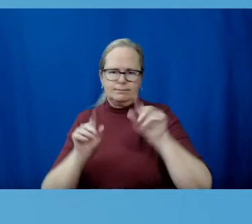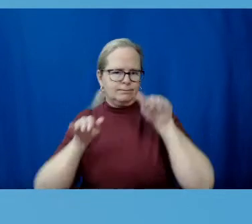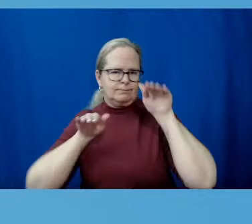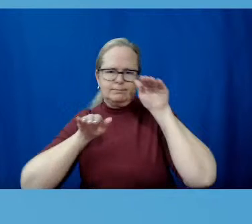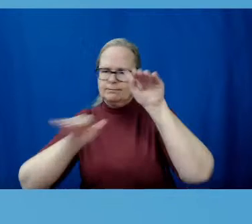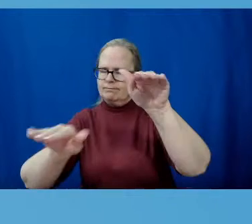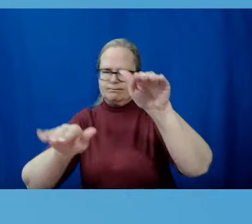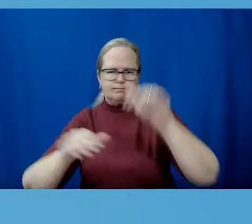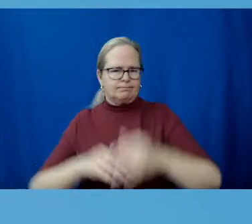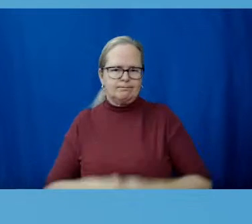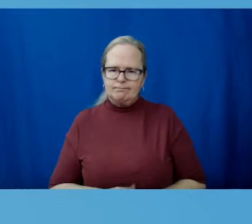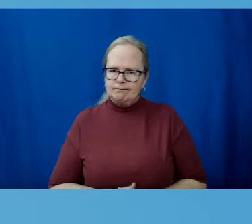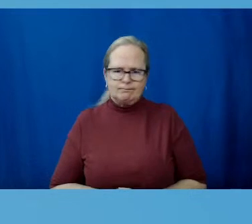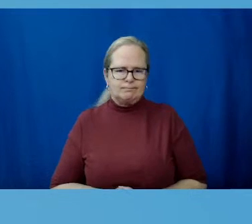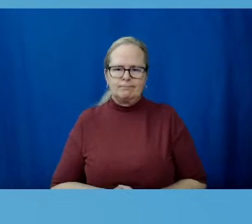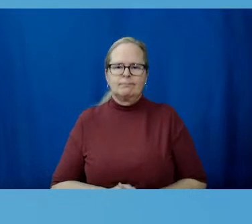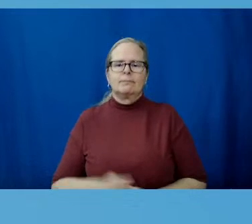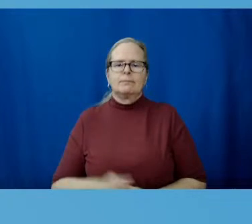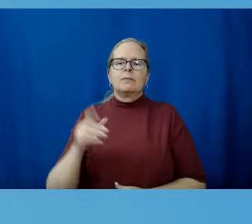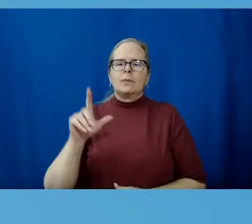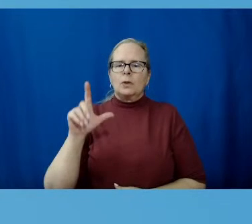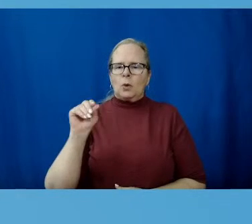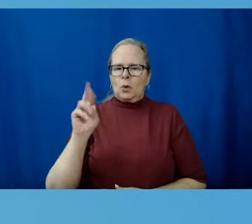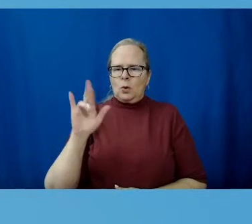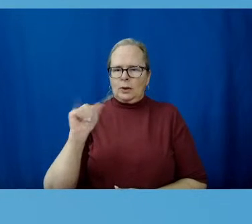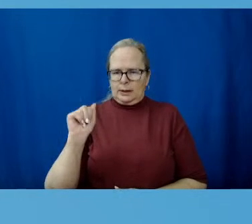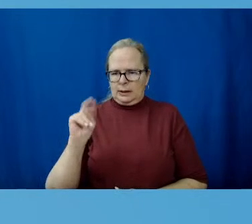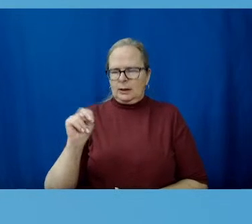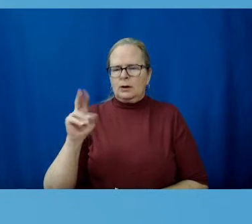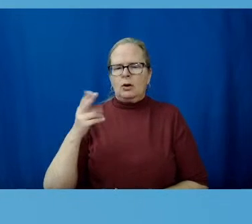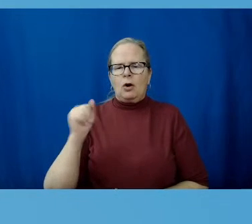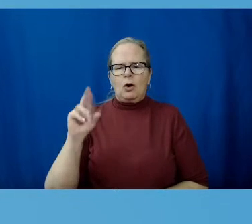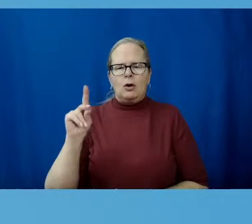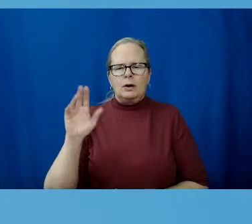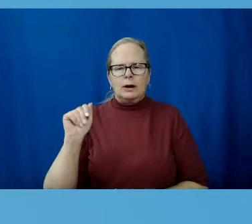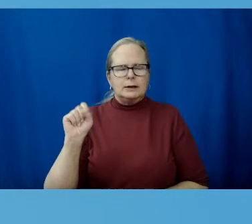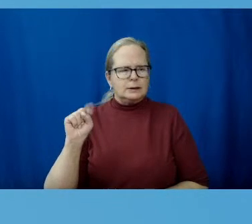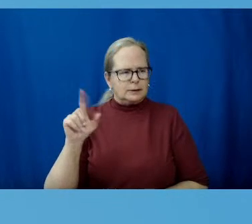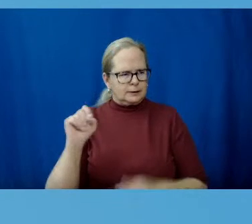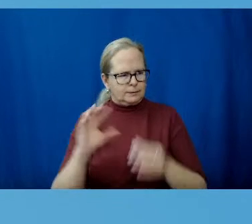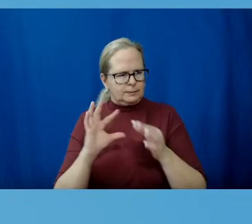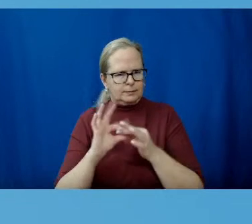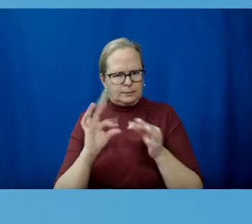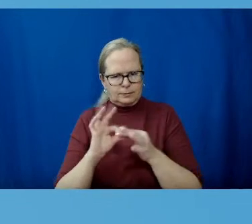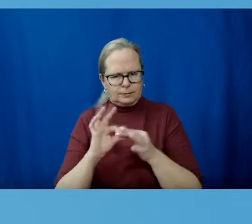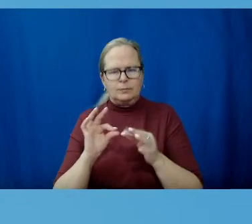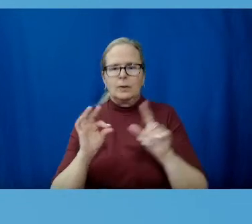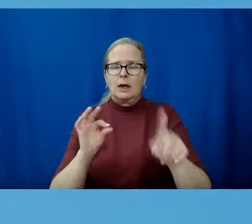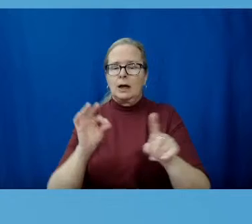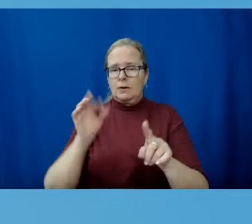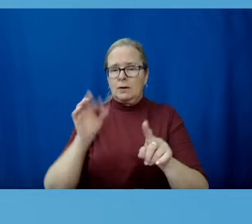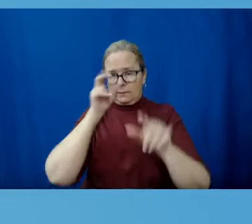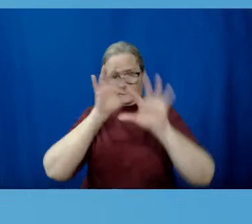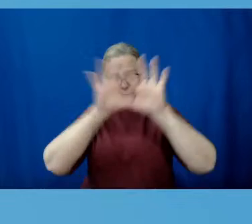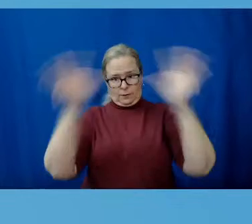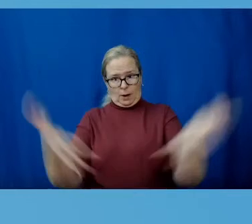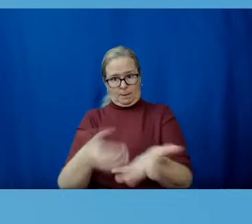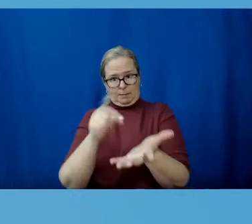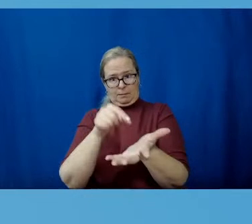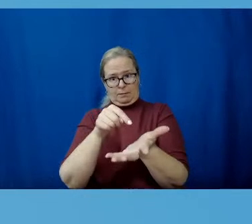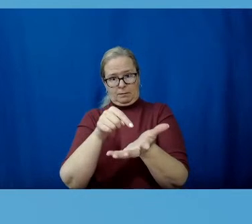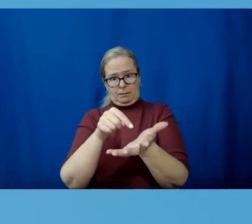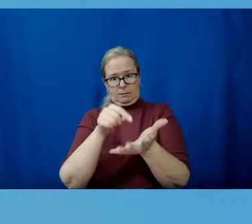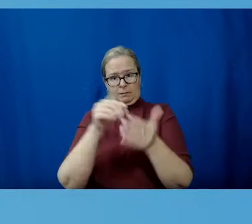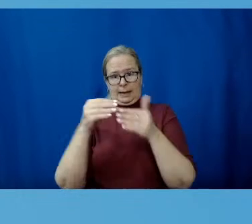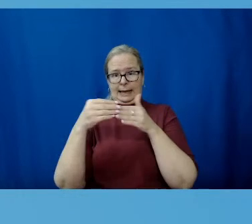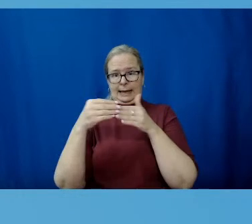to have the pandemic be driven by ministerial order rather than have it be driven by public health order. And some provinces